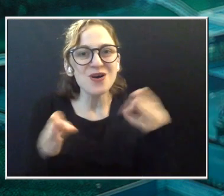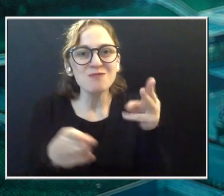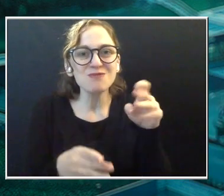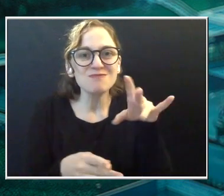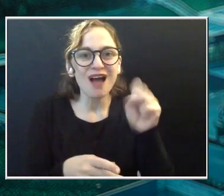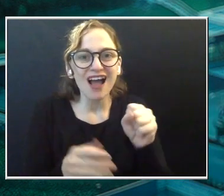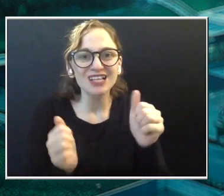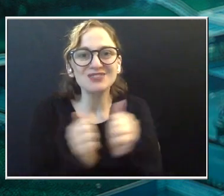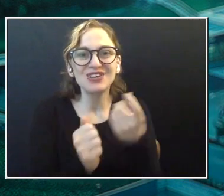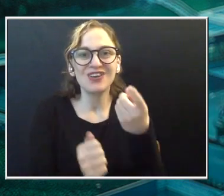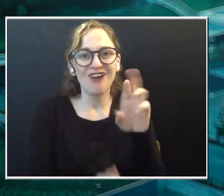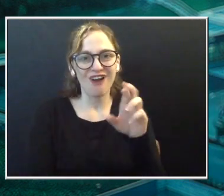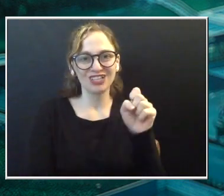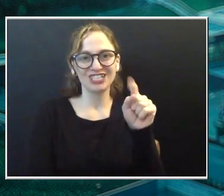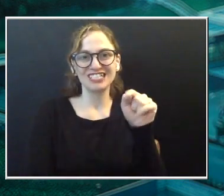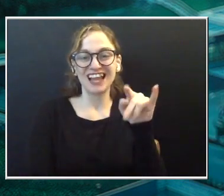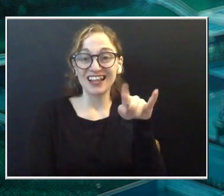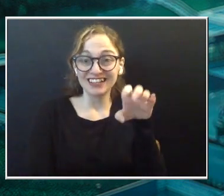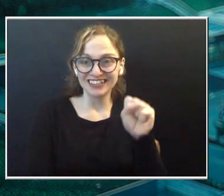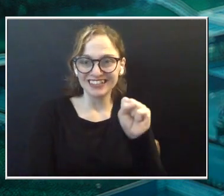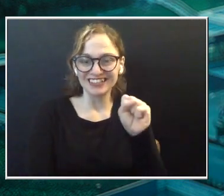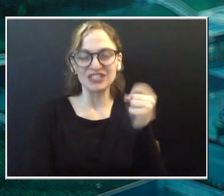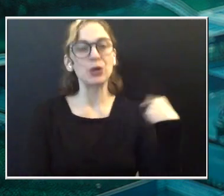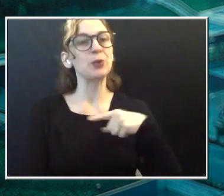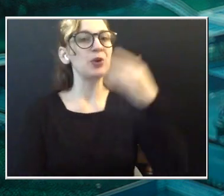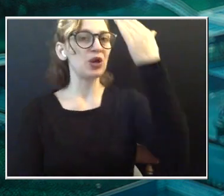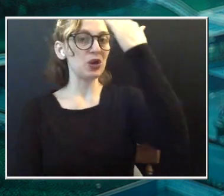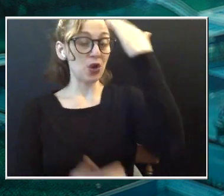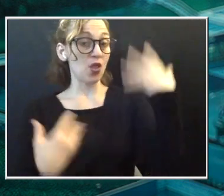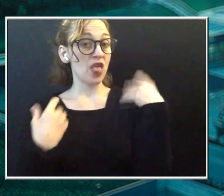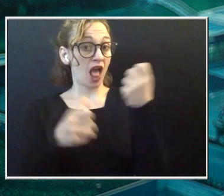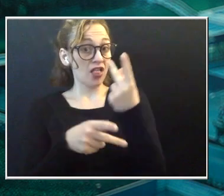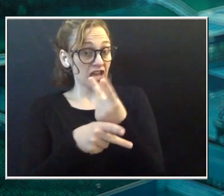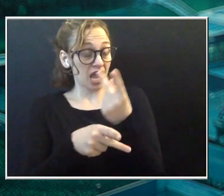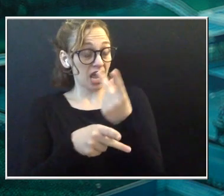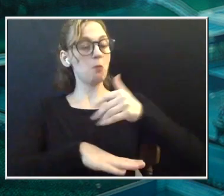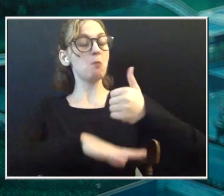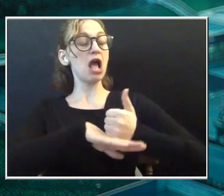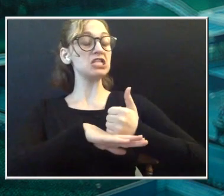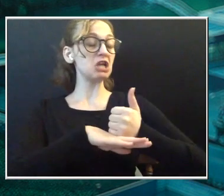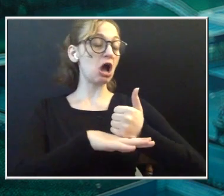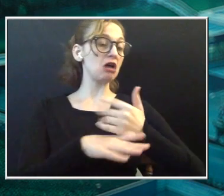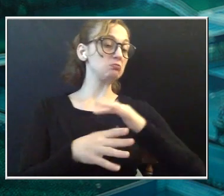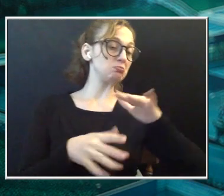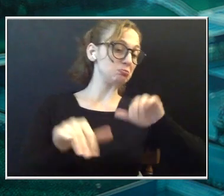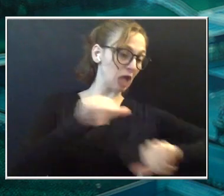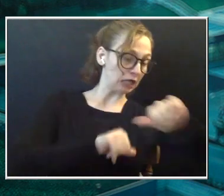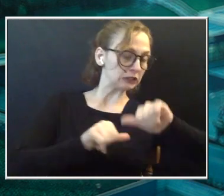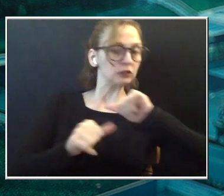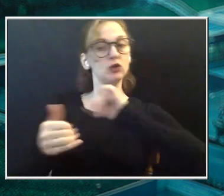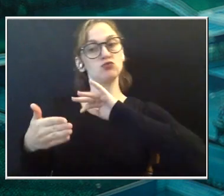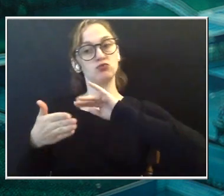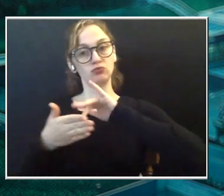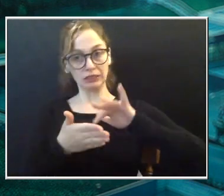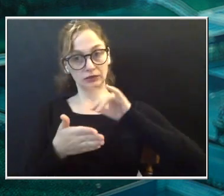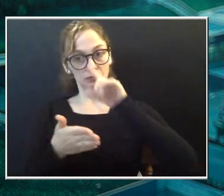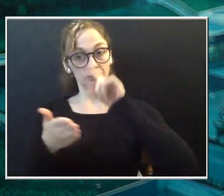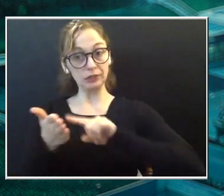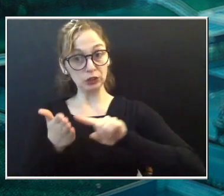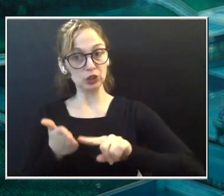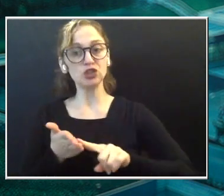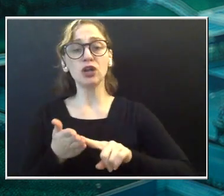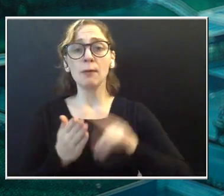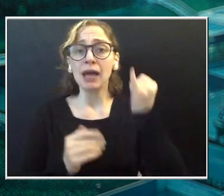We know that all healthcare is based on both science and research, but unless you've worked in a lab, you've probably never had a chance to